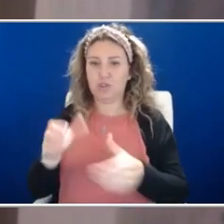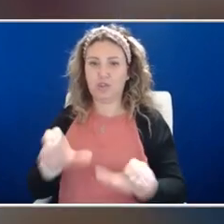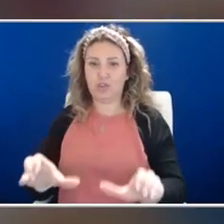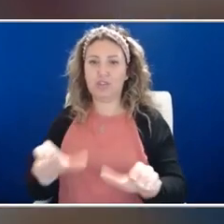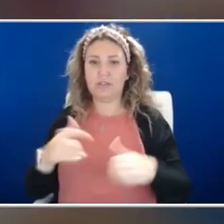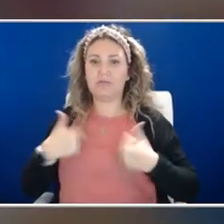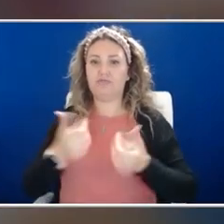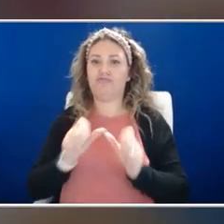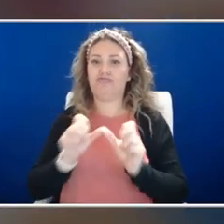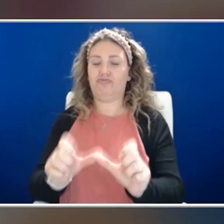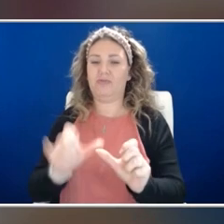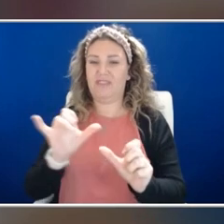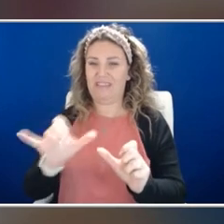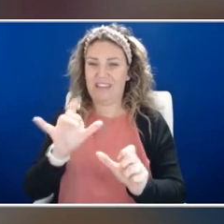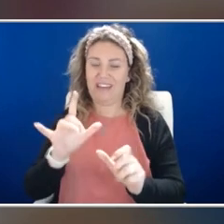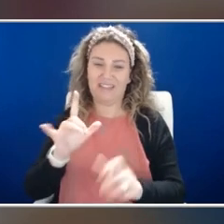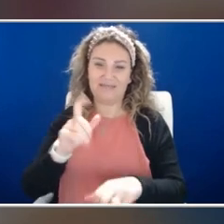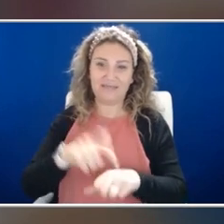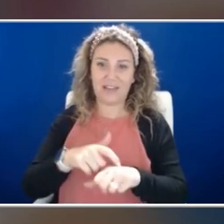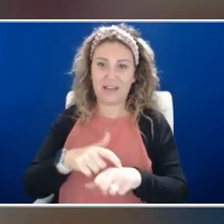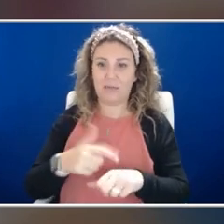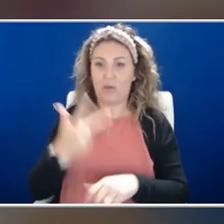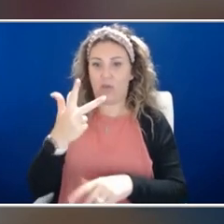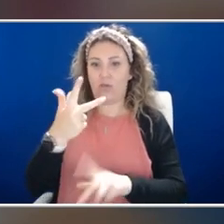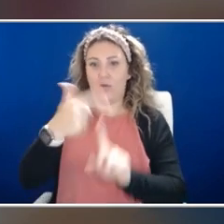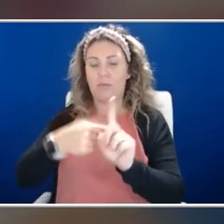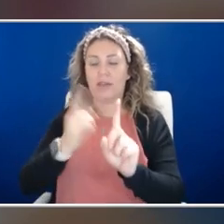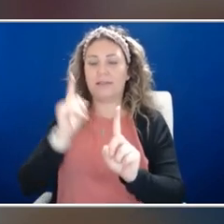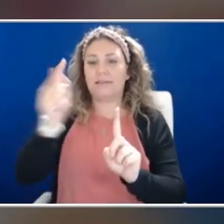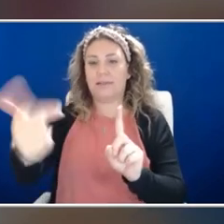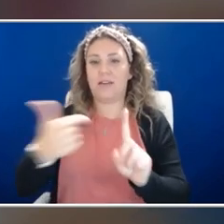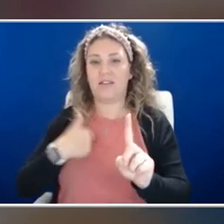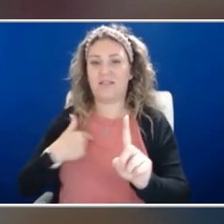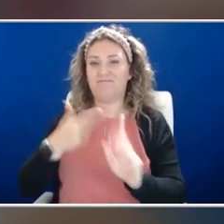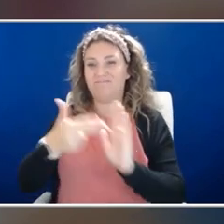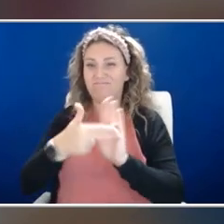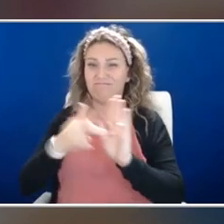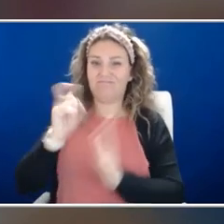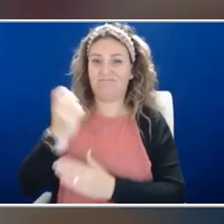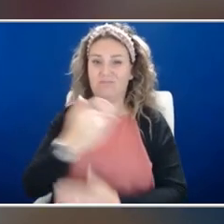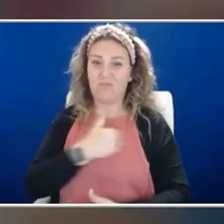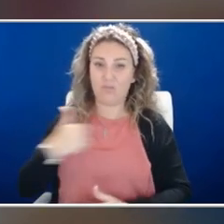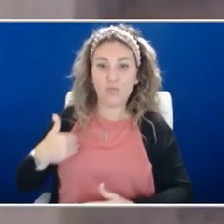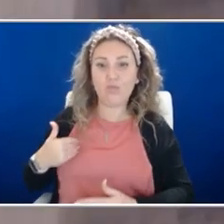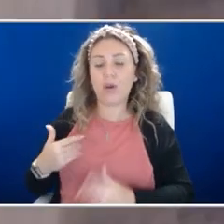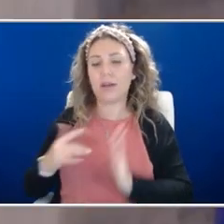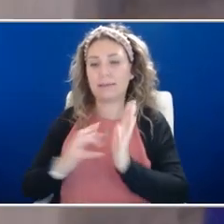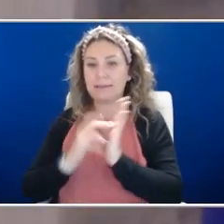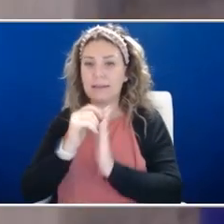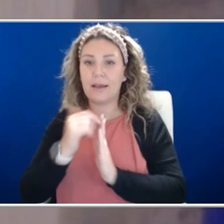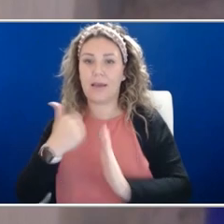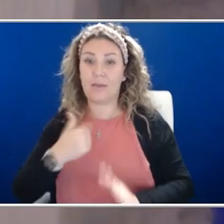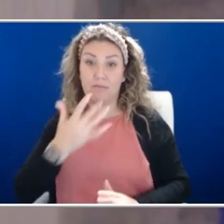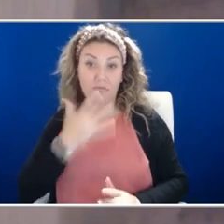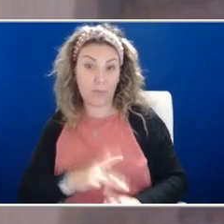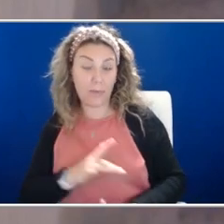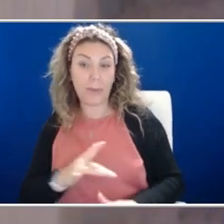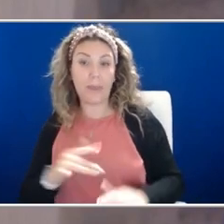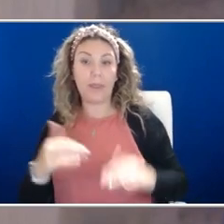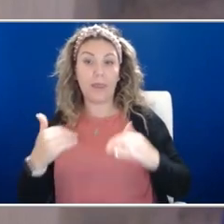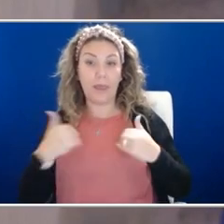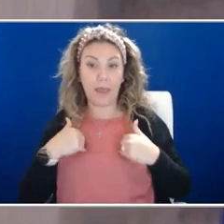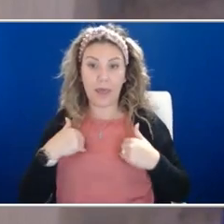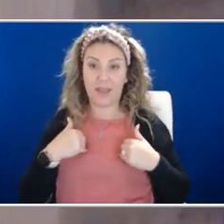that time. 3 months later, I got diagnosed with breast cancer. I was really lucky because I had all sorts of